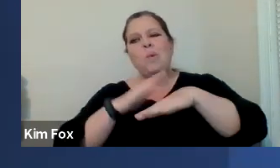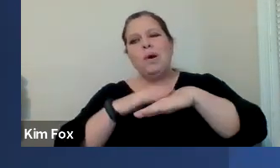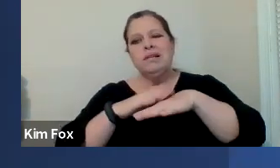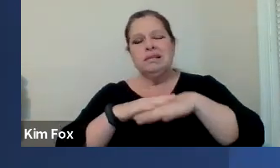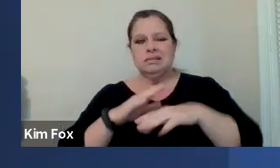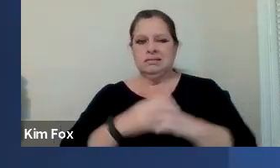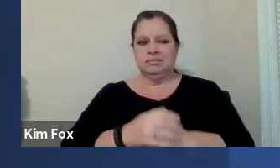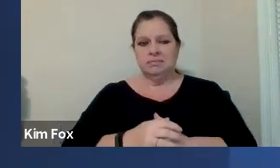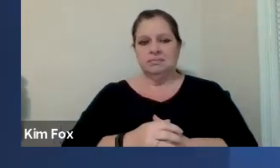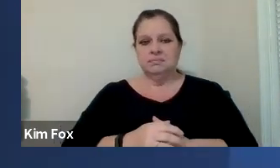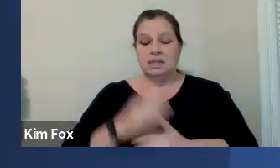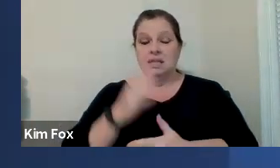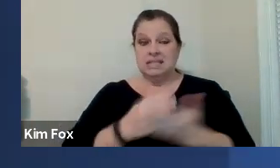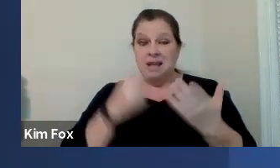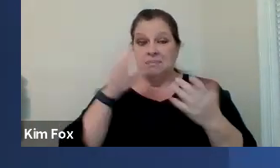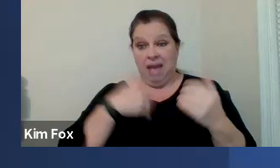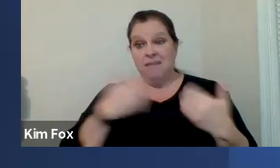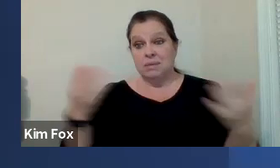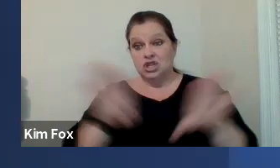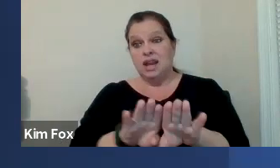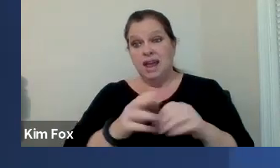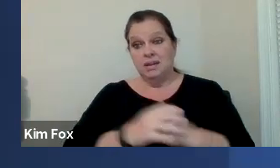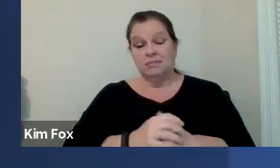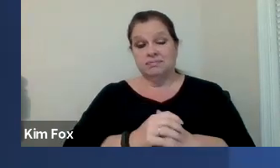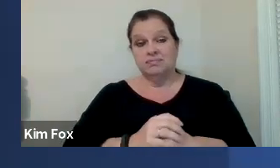and some of those have actually been shut down.